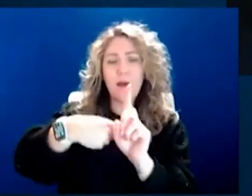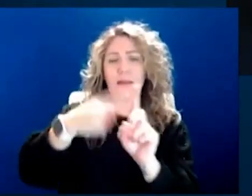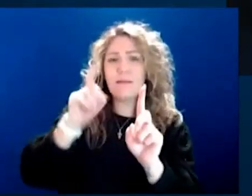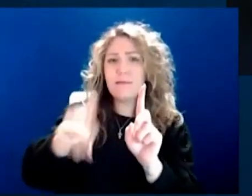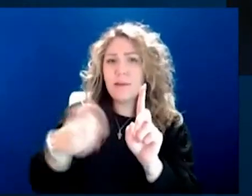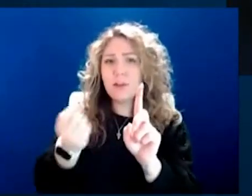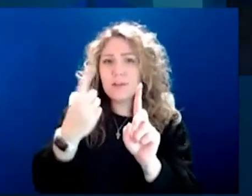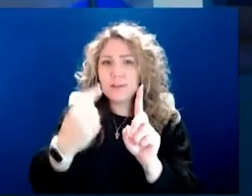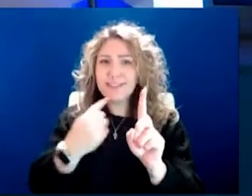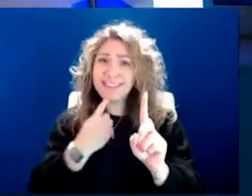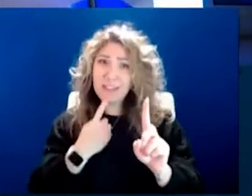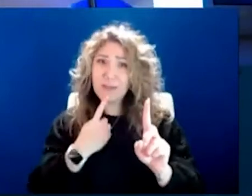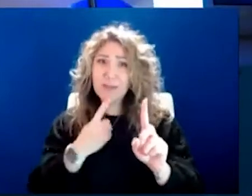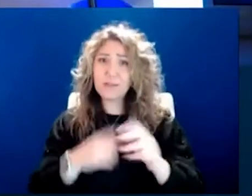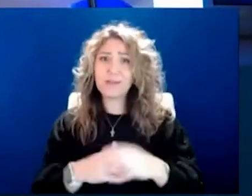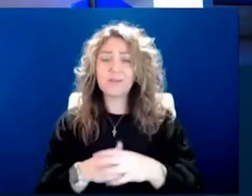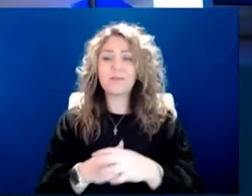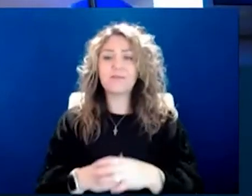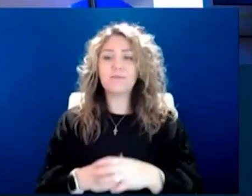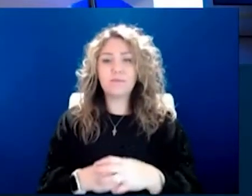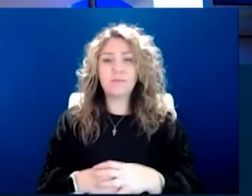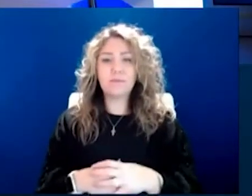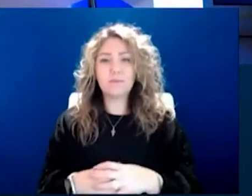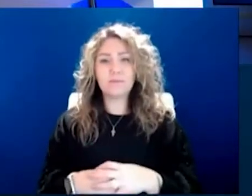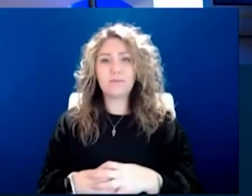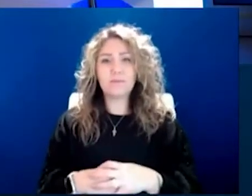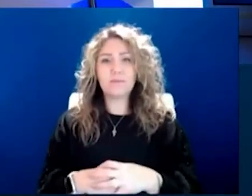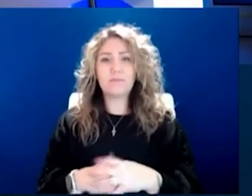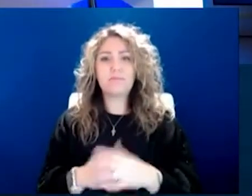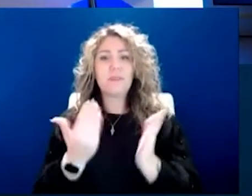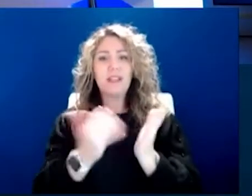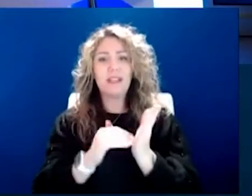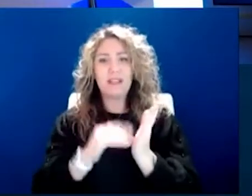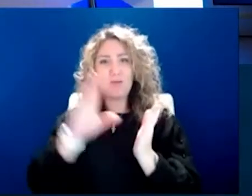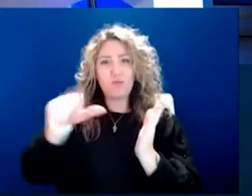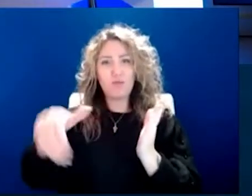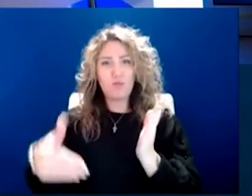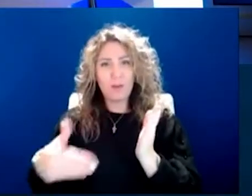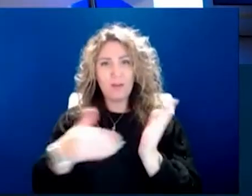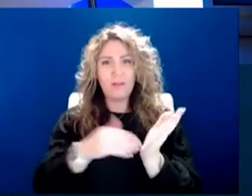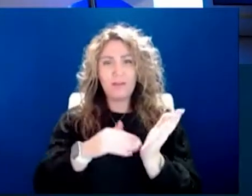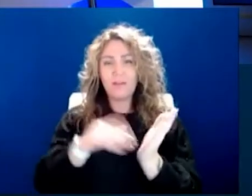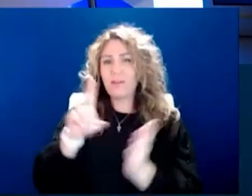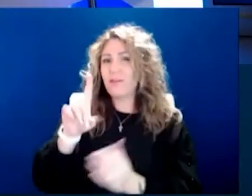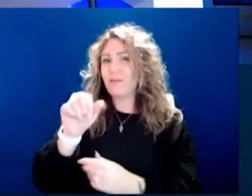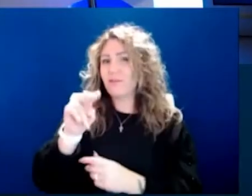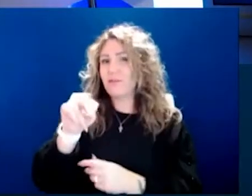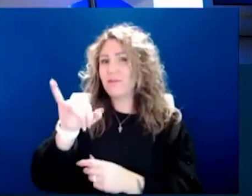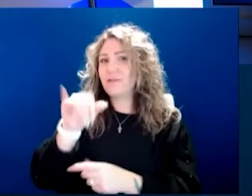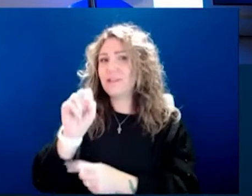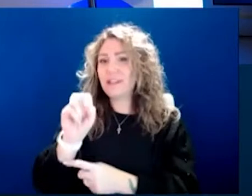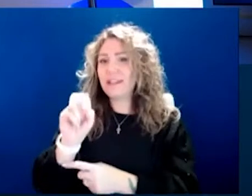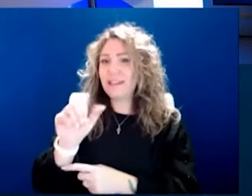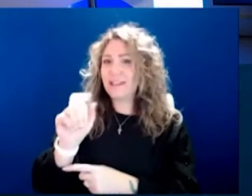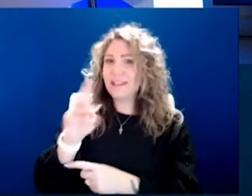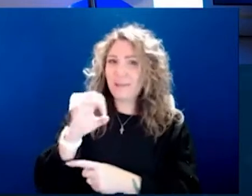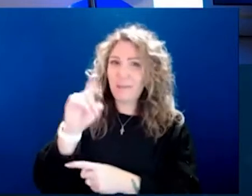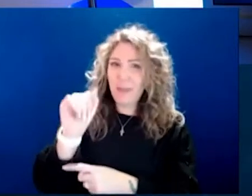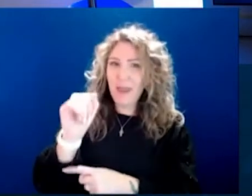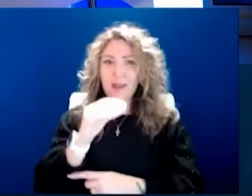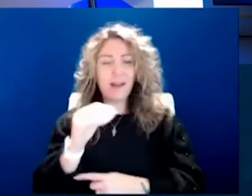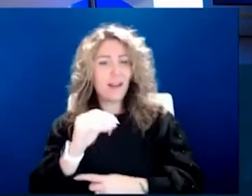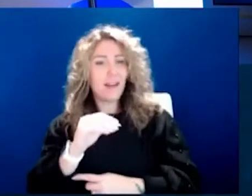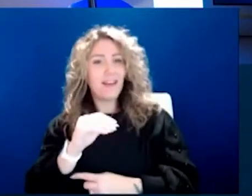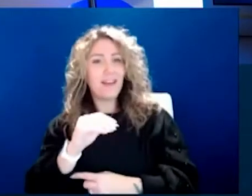And again, we want to welcome back in Dr. Dennis. Amanda, Hello, and Dr. Wright, how are y'all doing today? Good